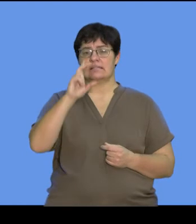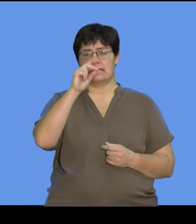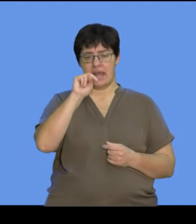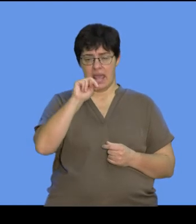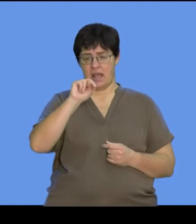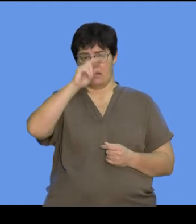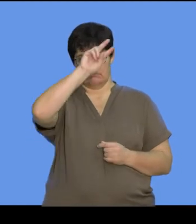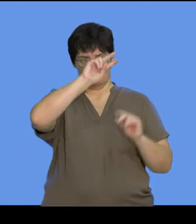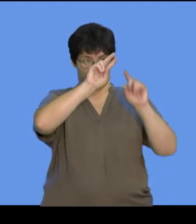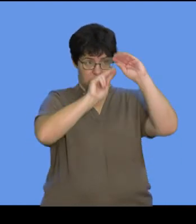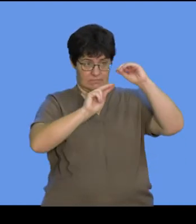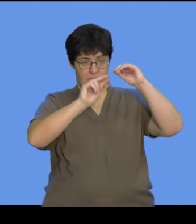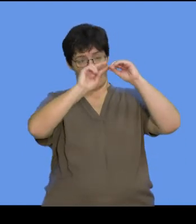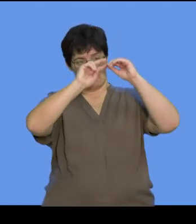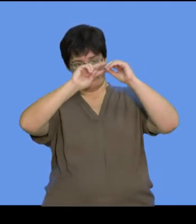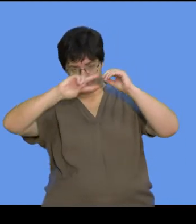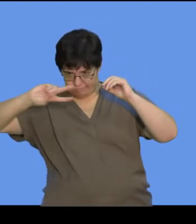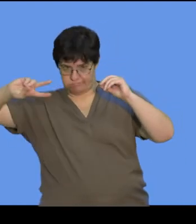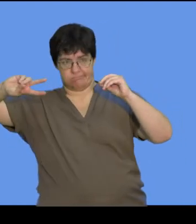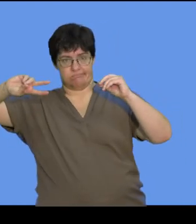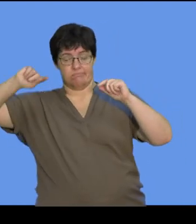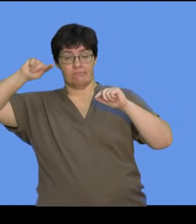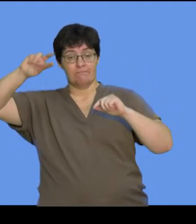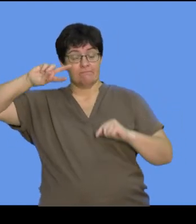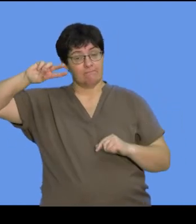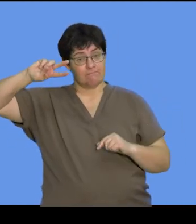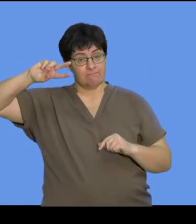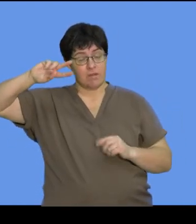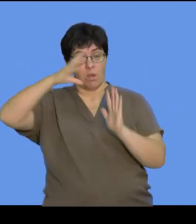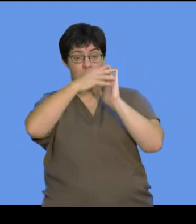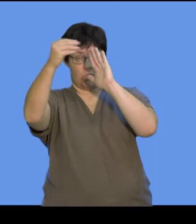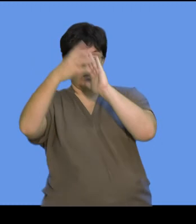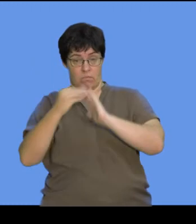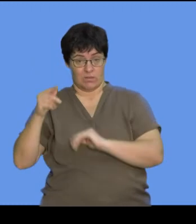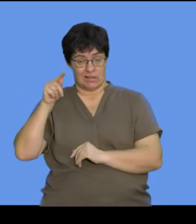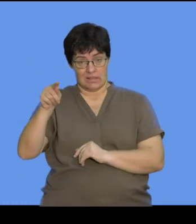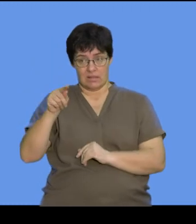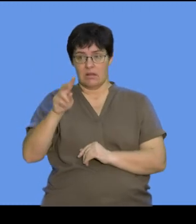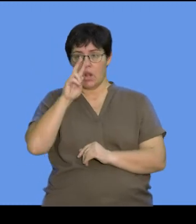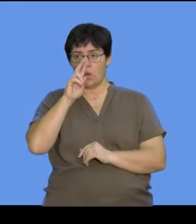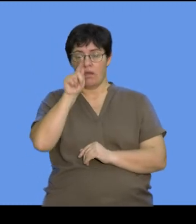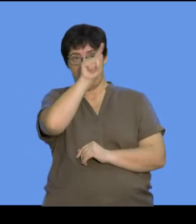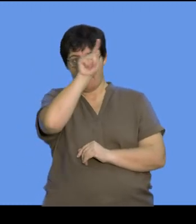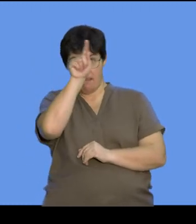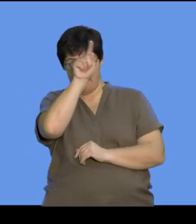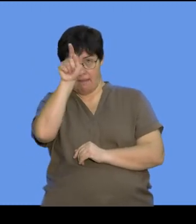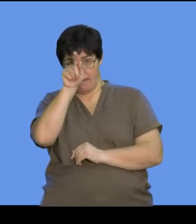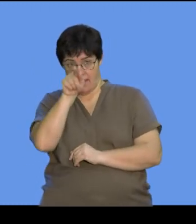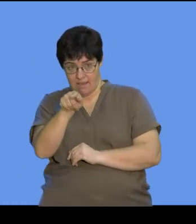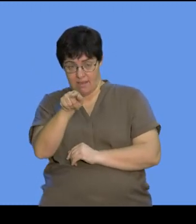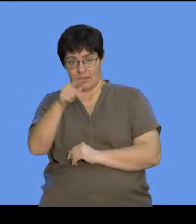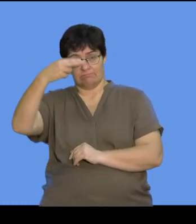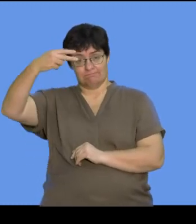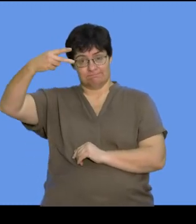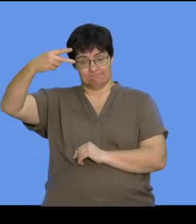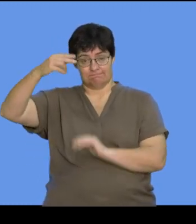as you see here. What is unique about these models is that if you look at this or these